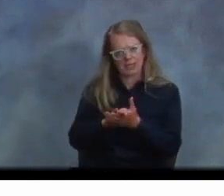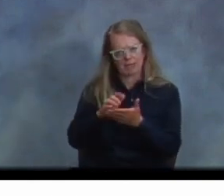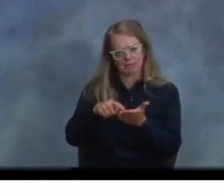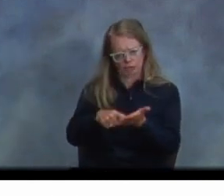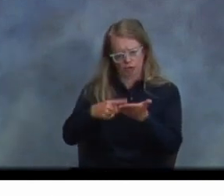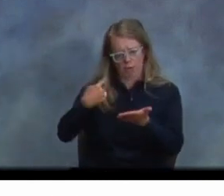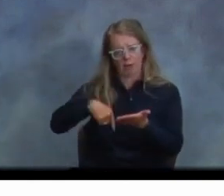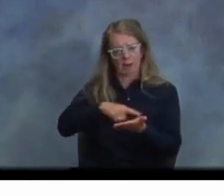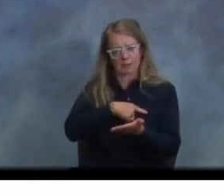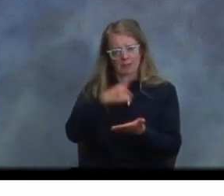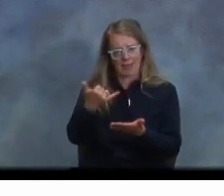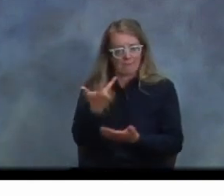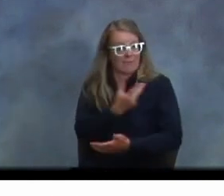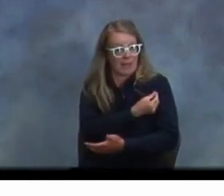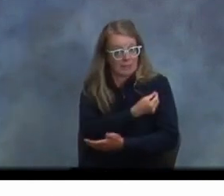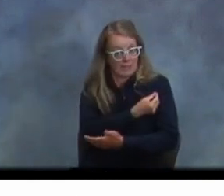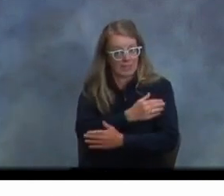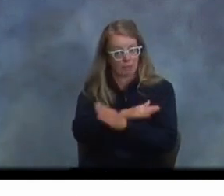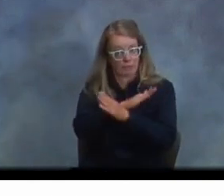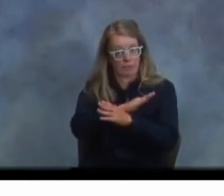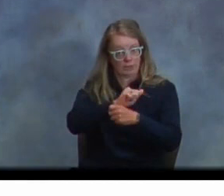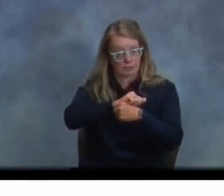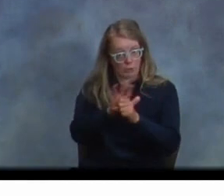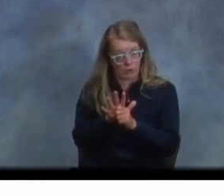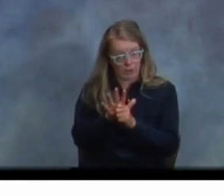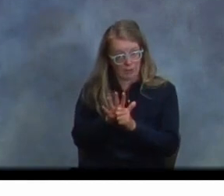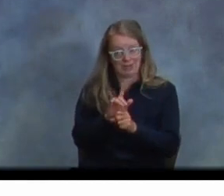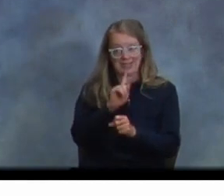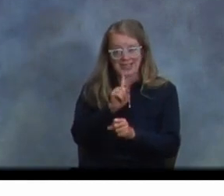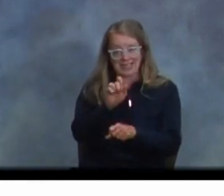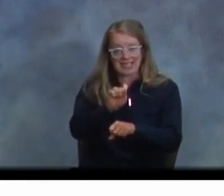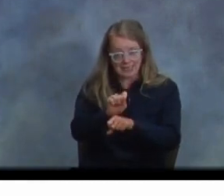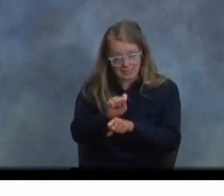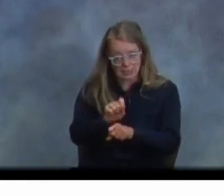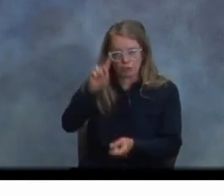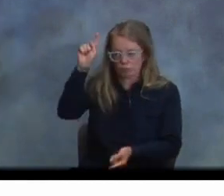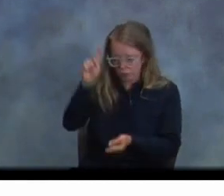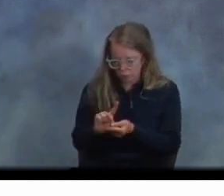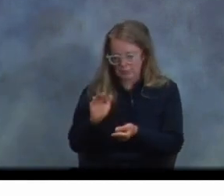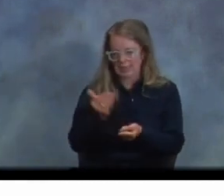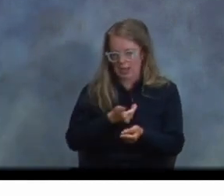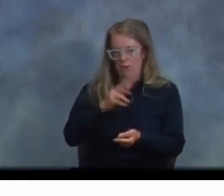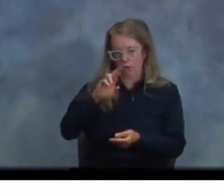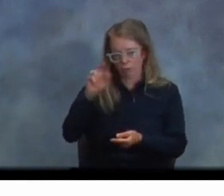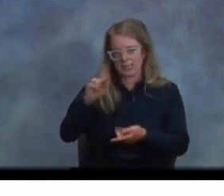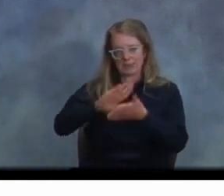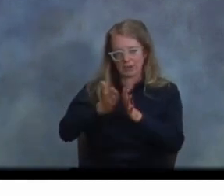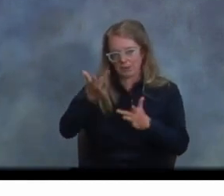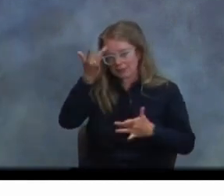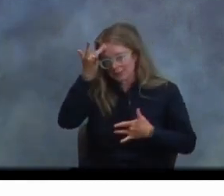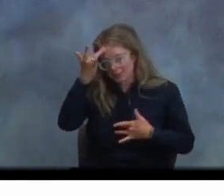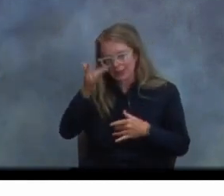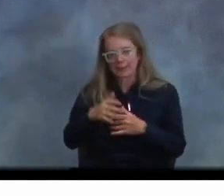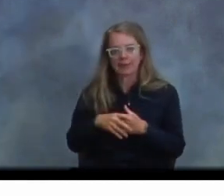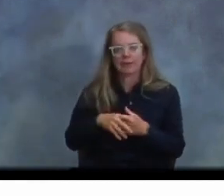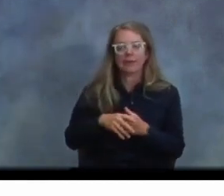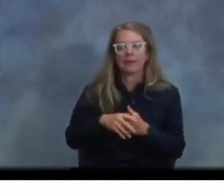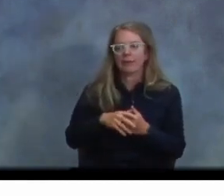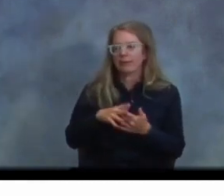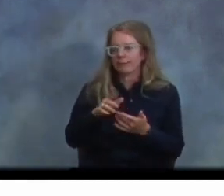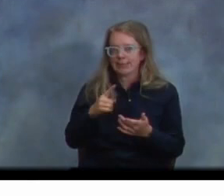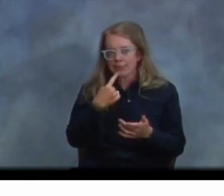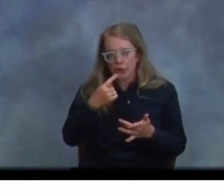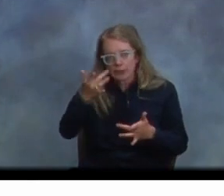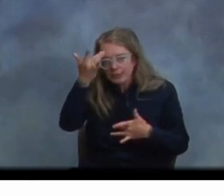vaccine that is available to us right now is reducing our risk of becoming ill. It's reducing our risk of serious illness should